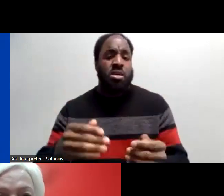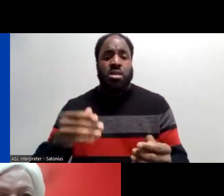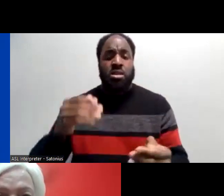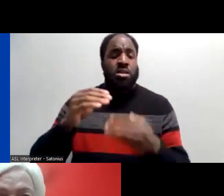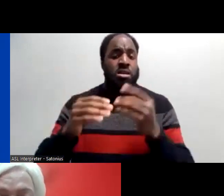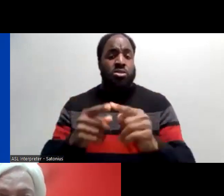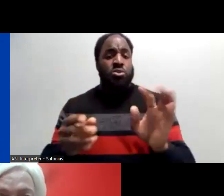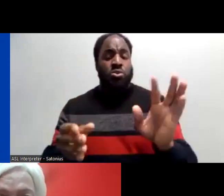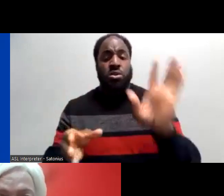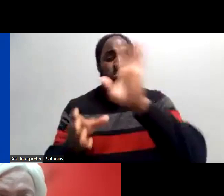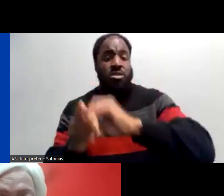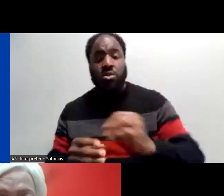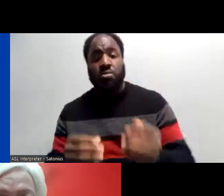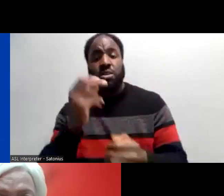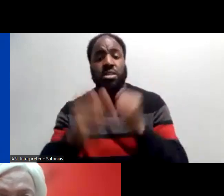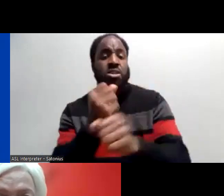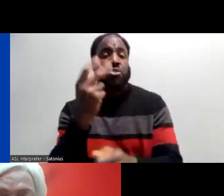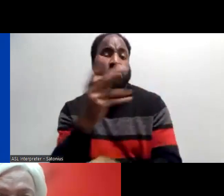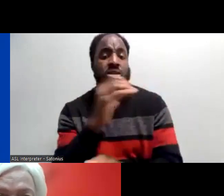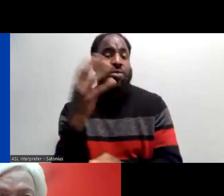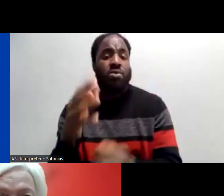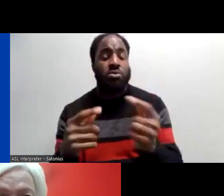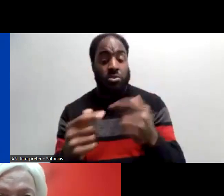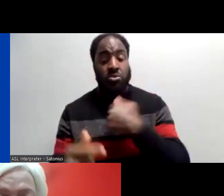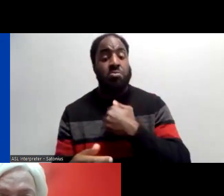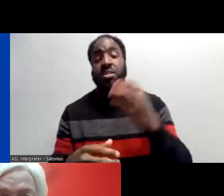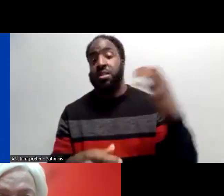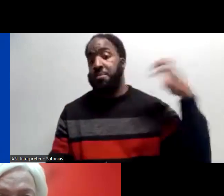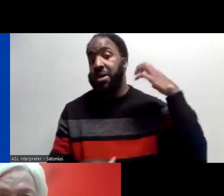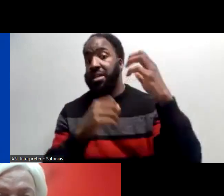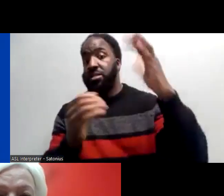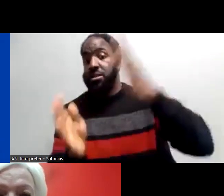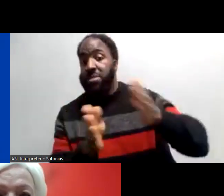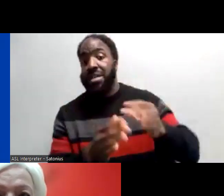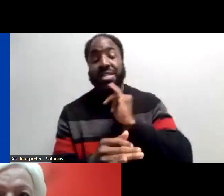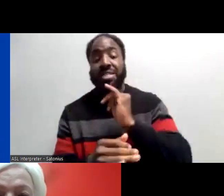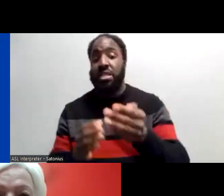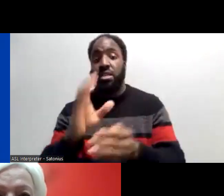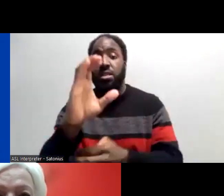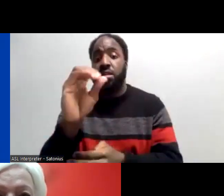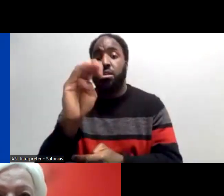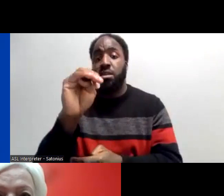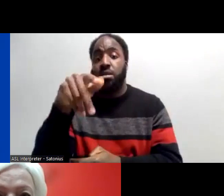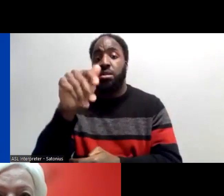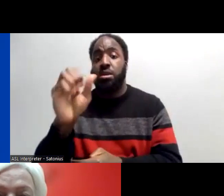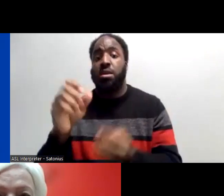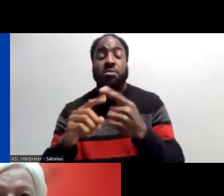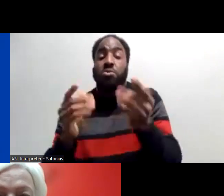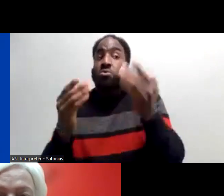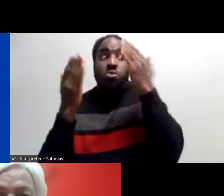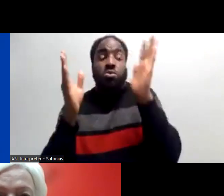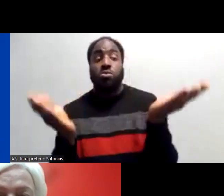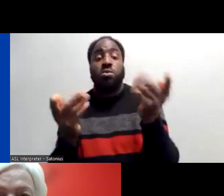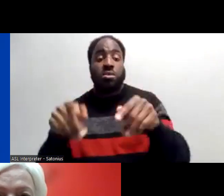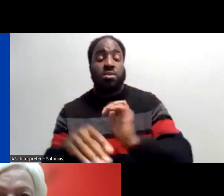4. You know, to me, the master plan is a compass, but we don't know what's going to happen in our state over 10 years that may require